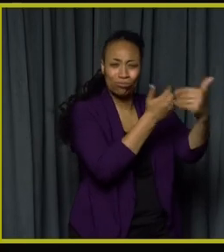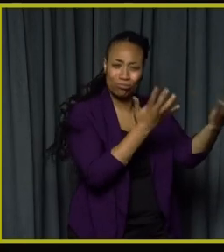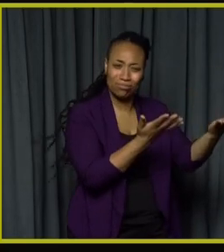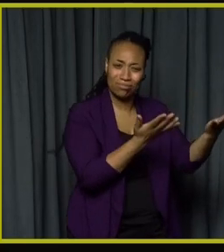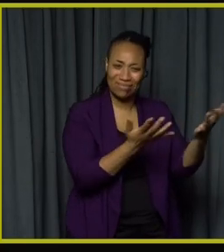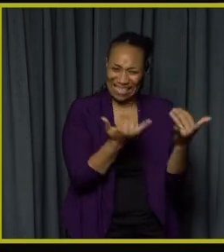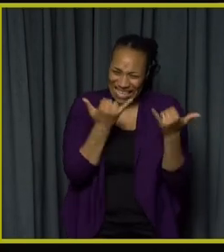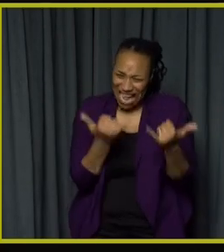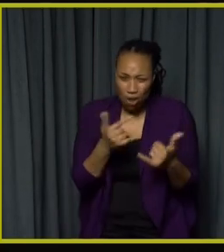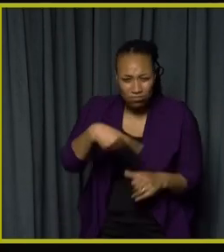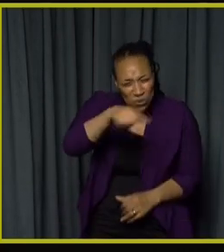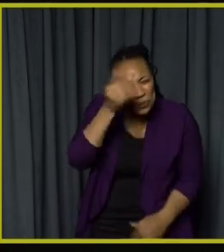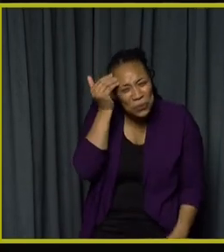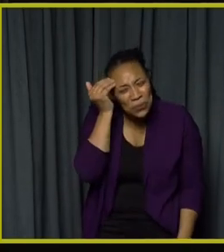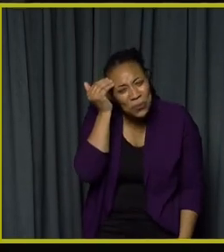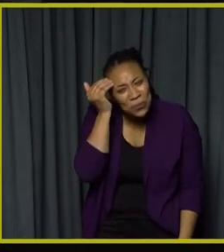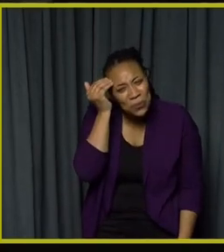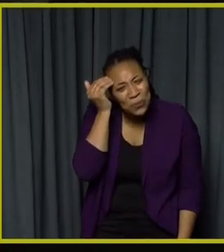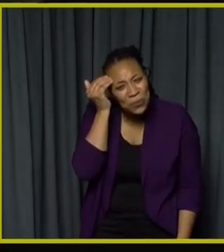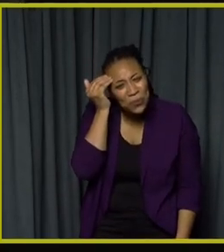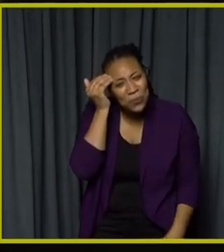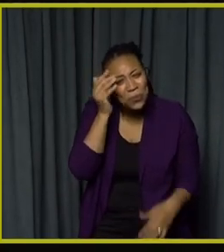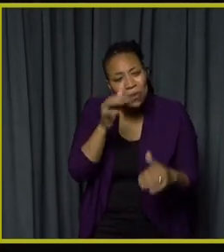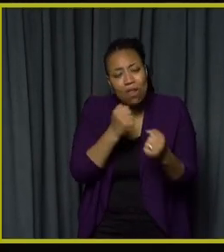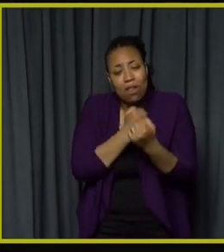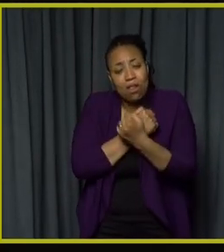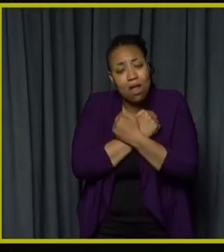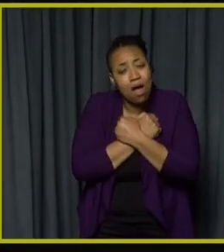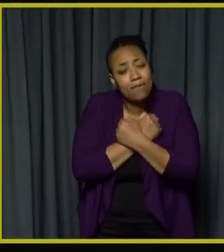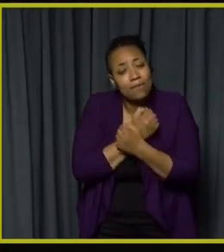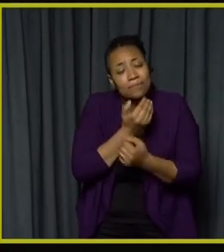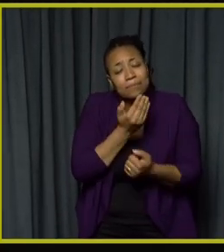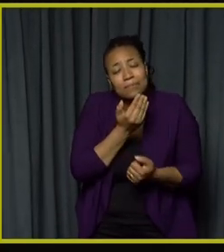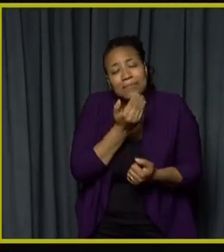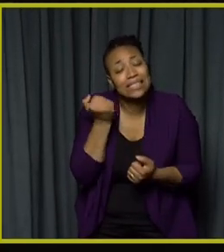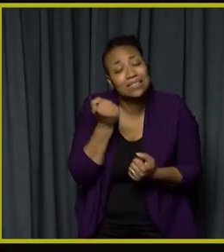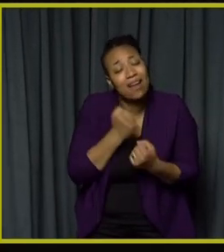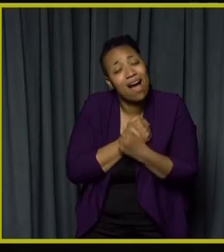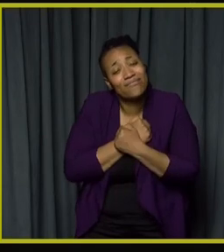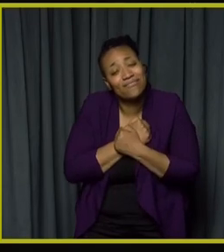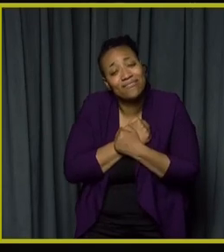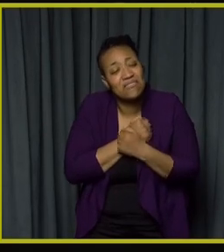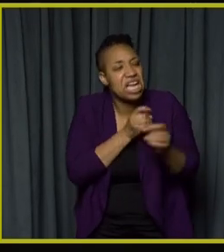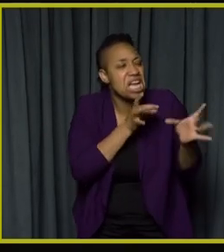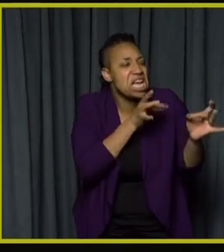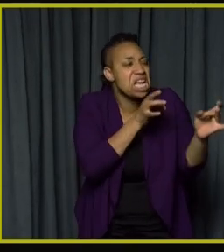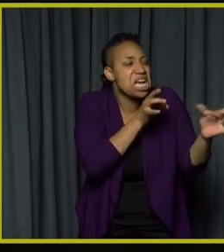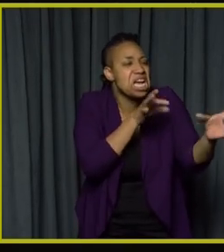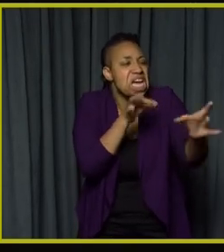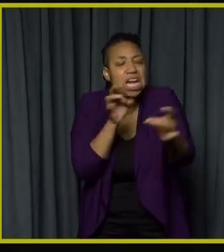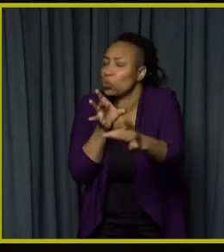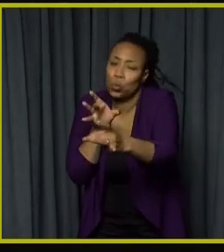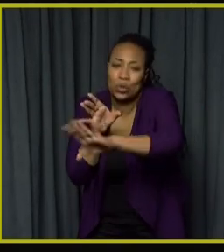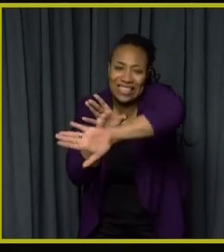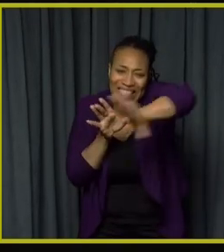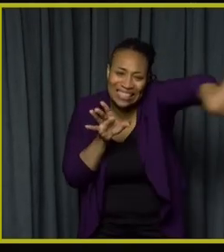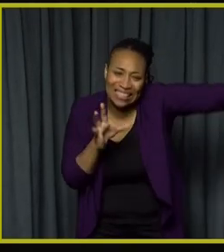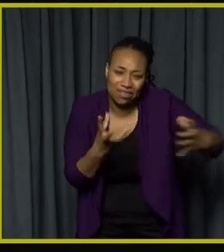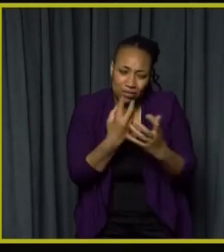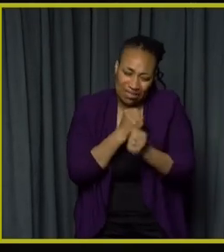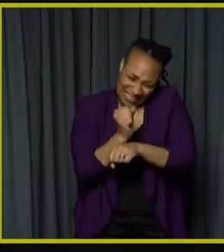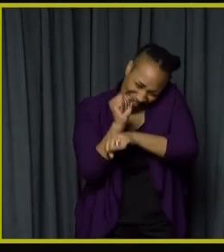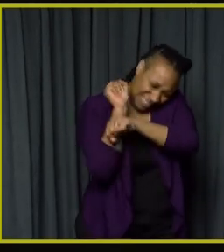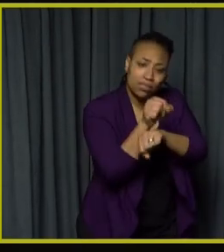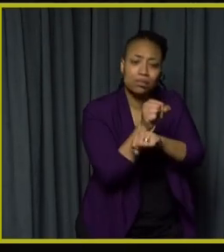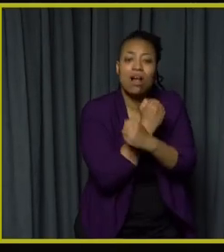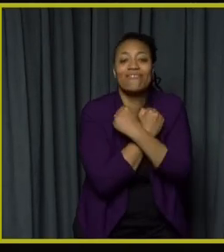we are sure that love is still greater than hate. The truth is still greater than lies. It's time to believe and work as